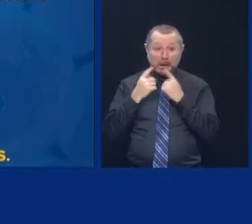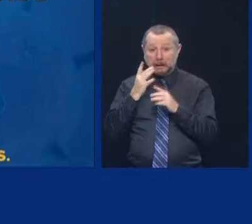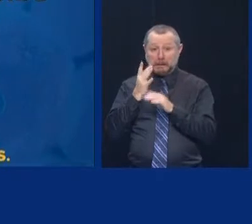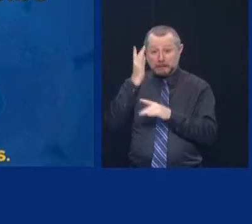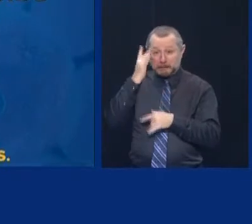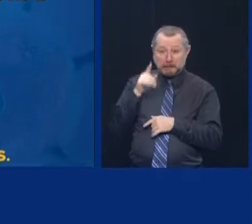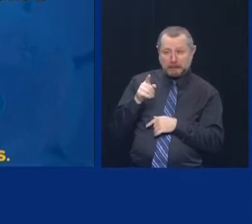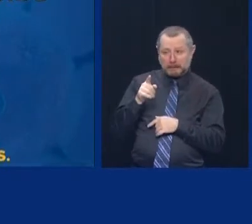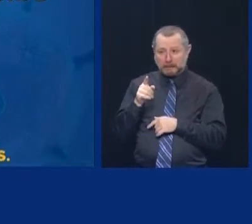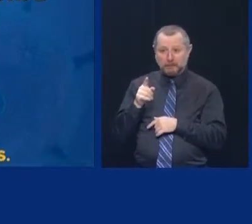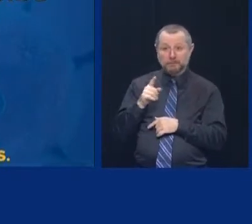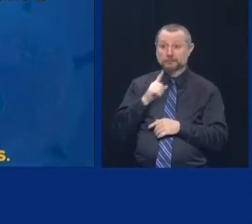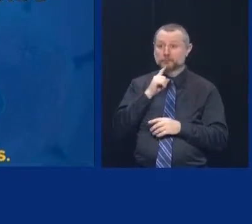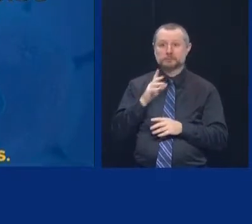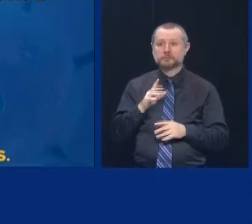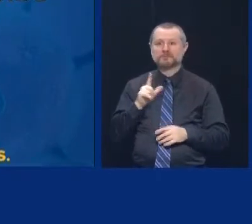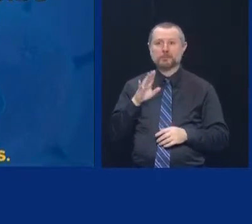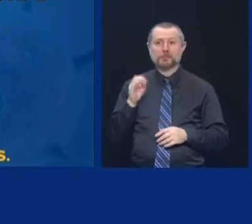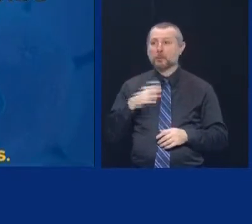never develops symptoms.